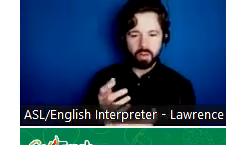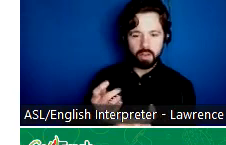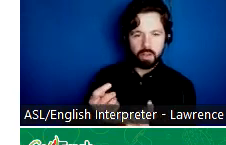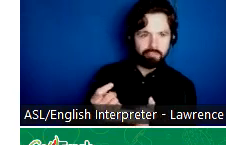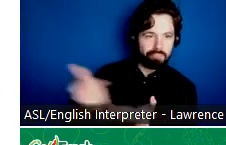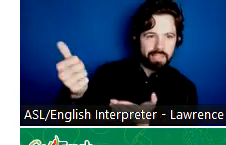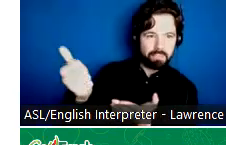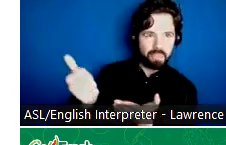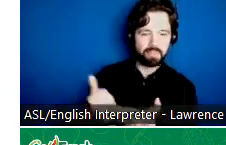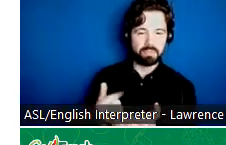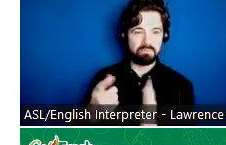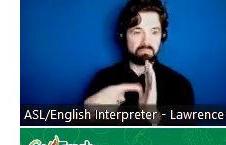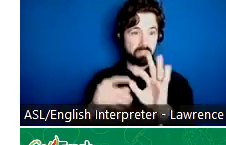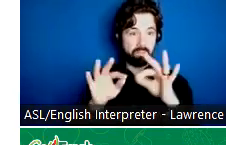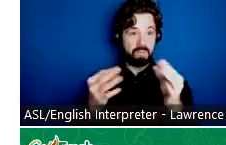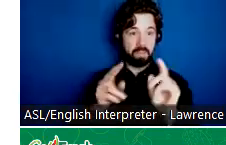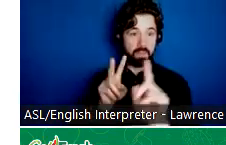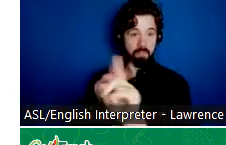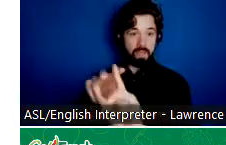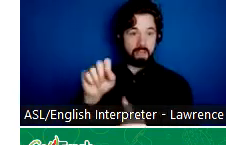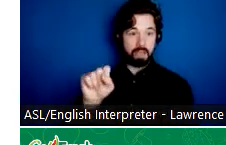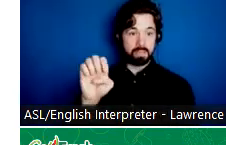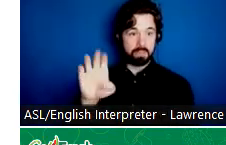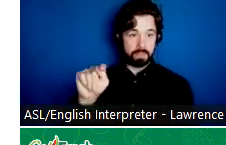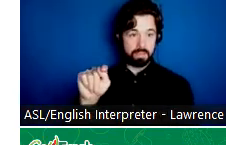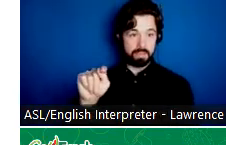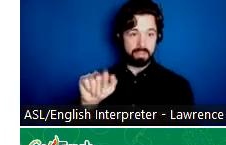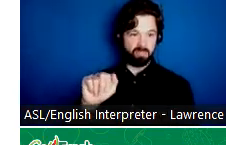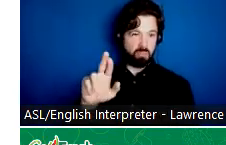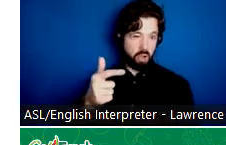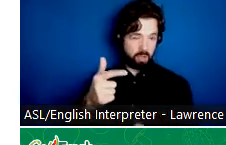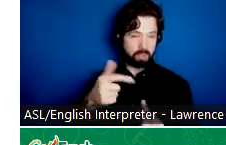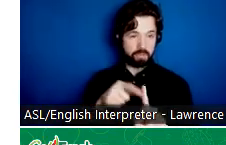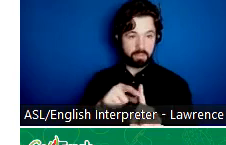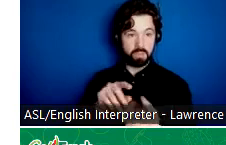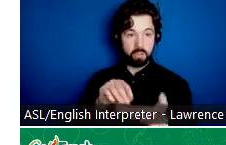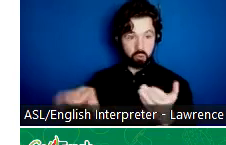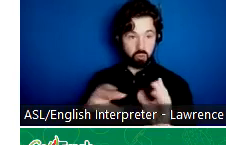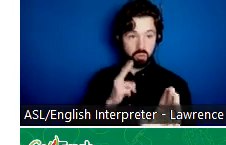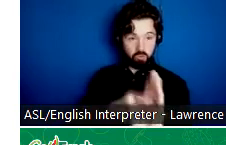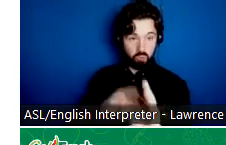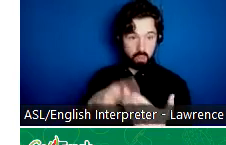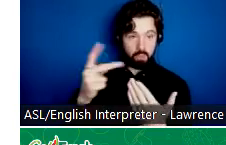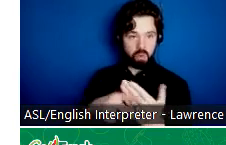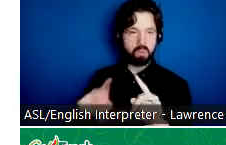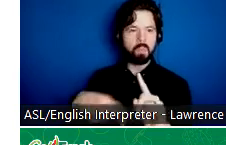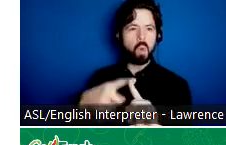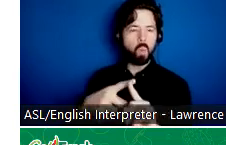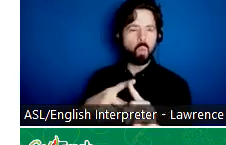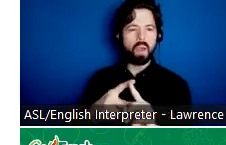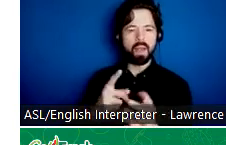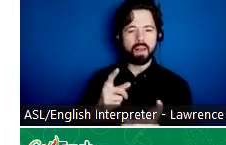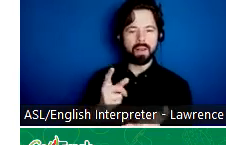If a family applies for summer EBT in August and that student is enrolled in the program, when would the benefits be expunged?